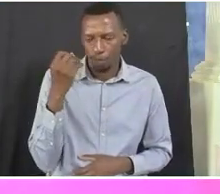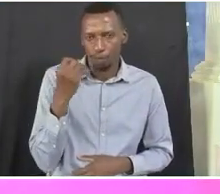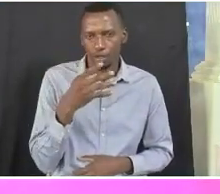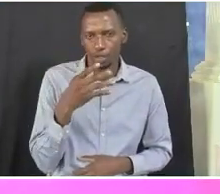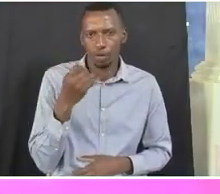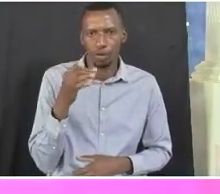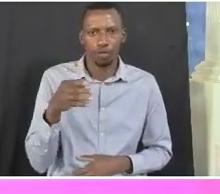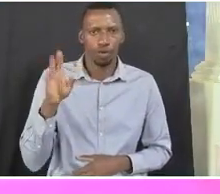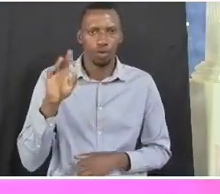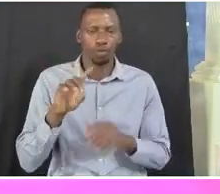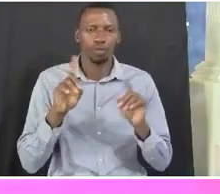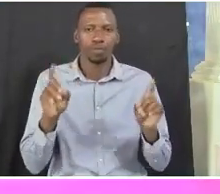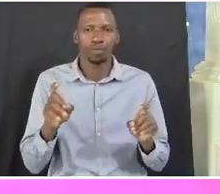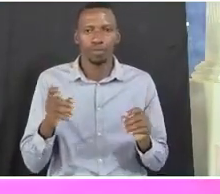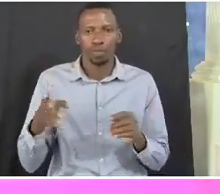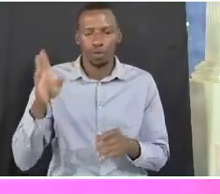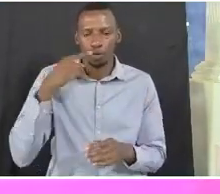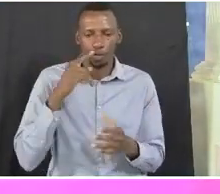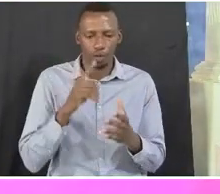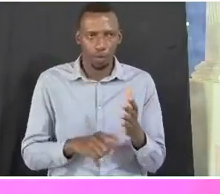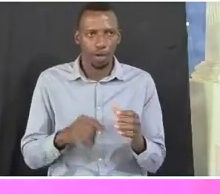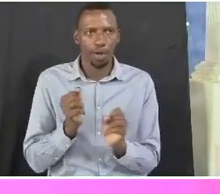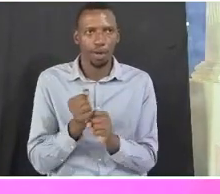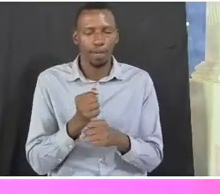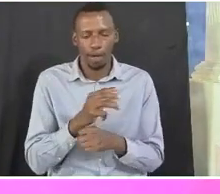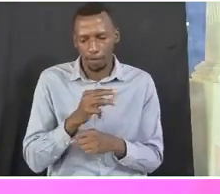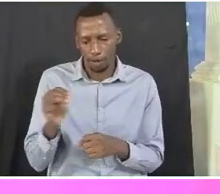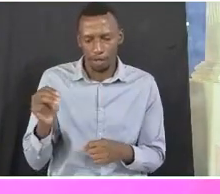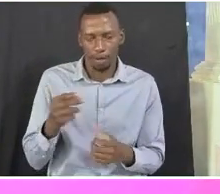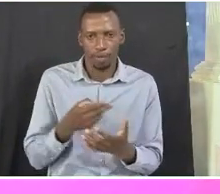God? God says, make them holy garments.